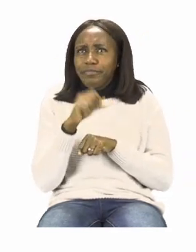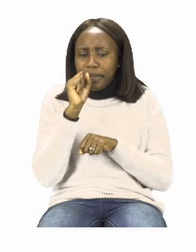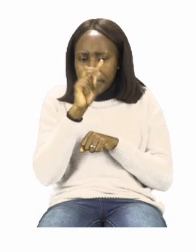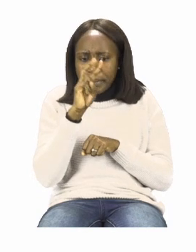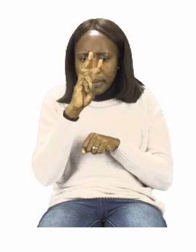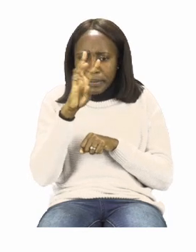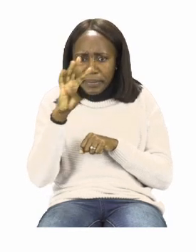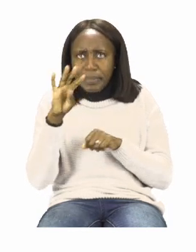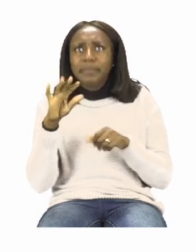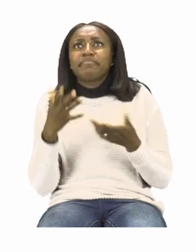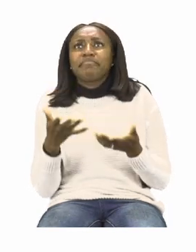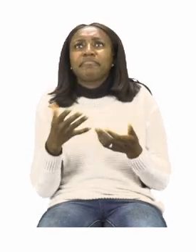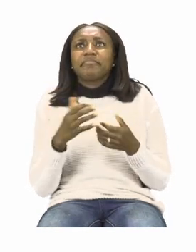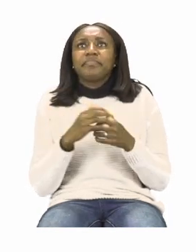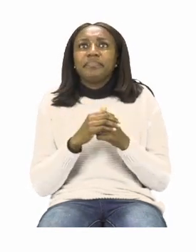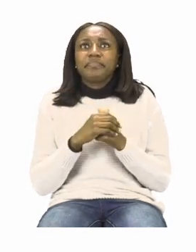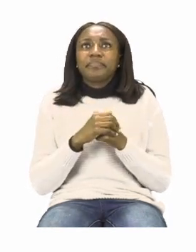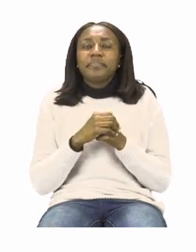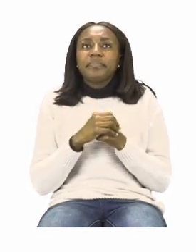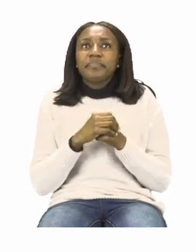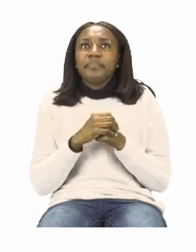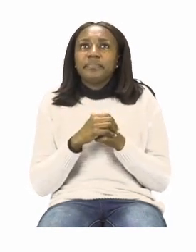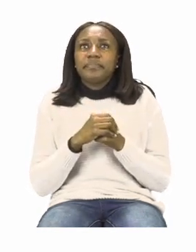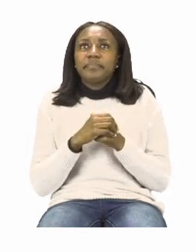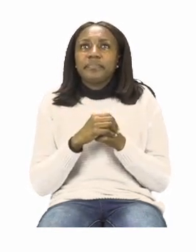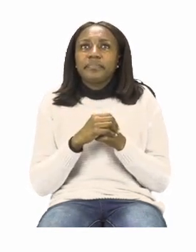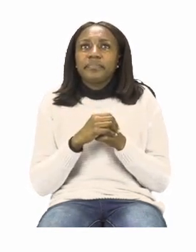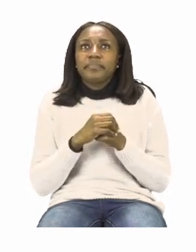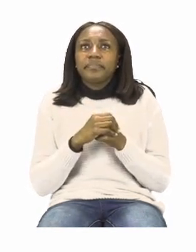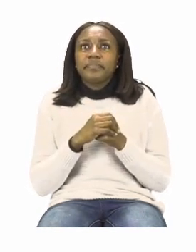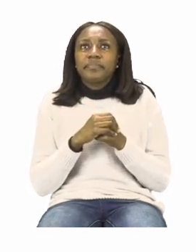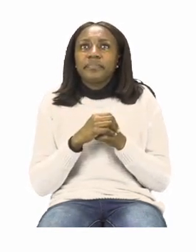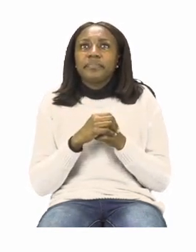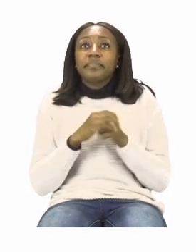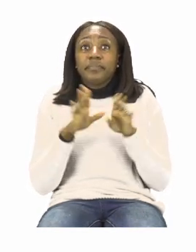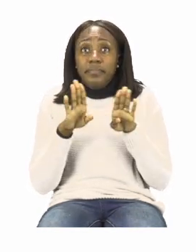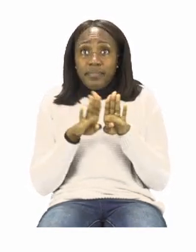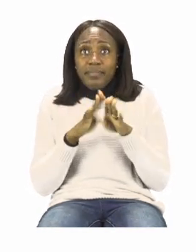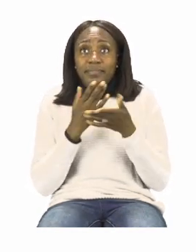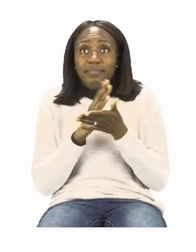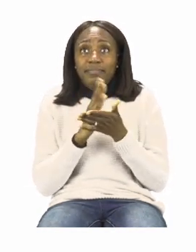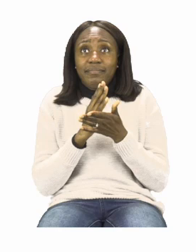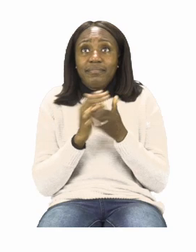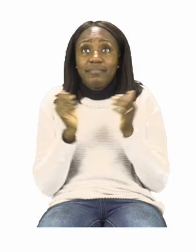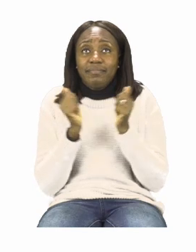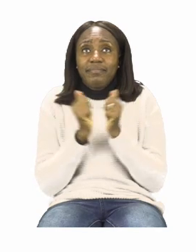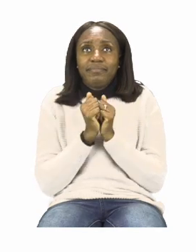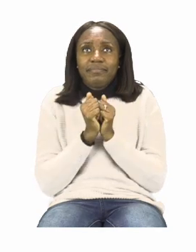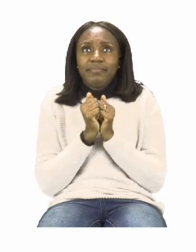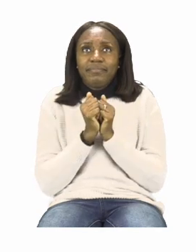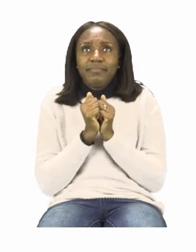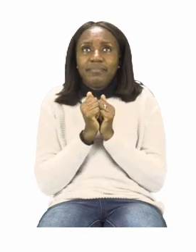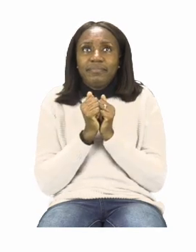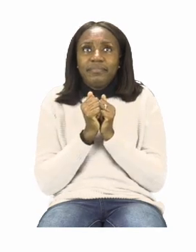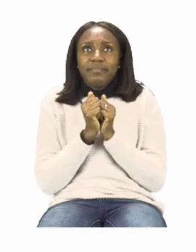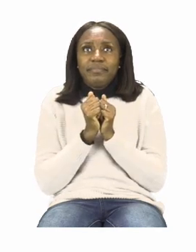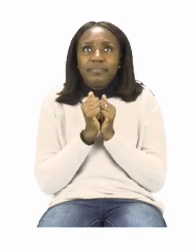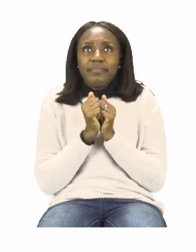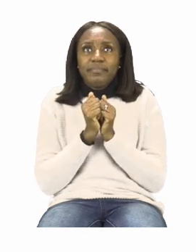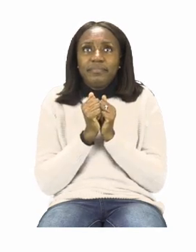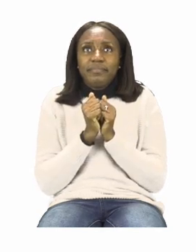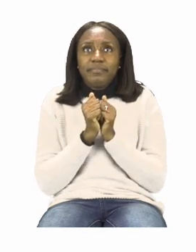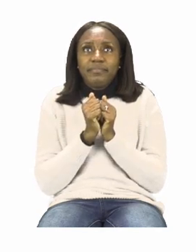the picture. So I want us to do a few together. Can you count the